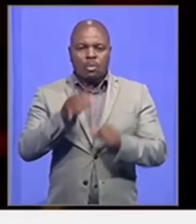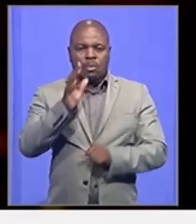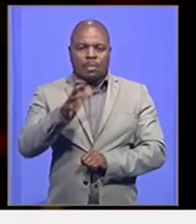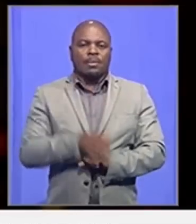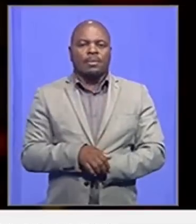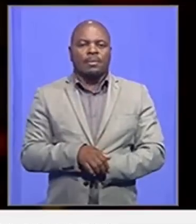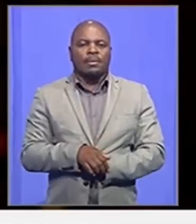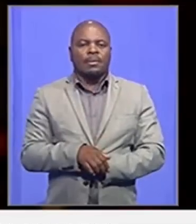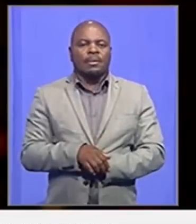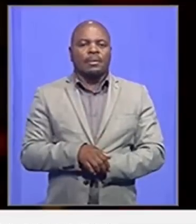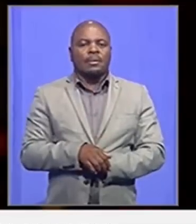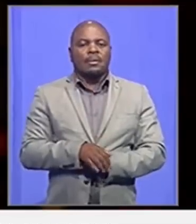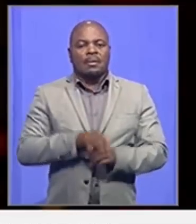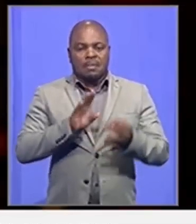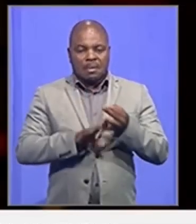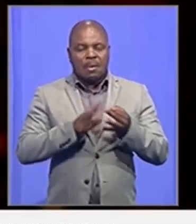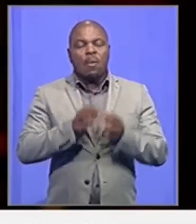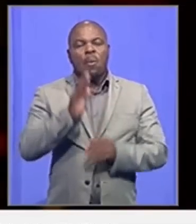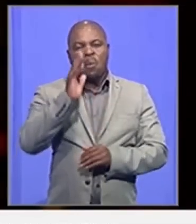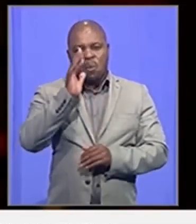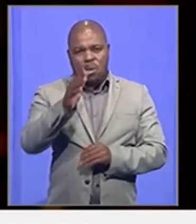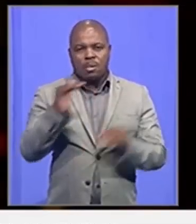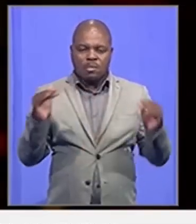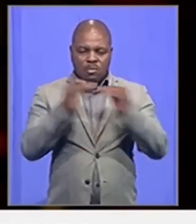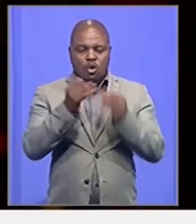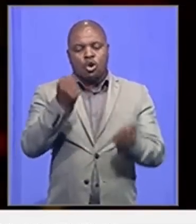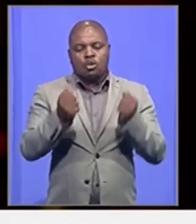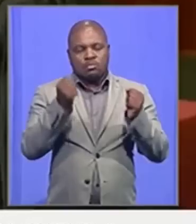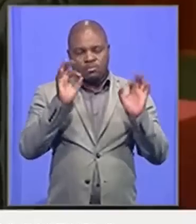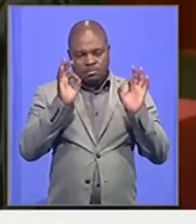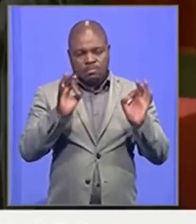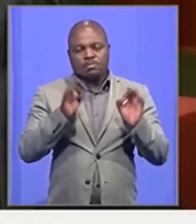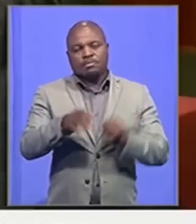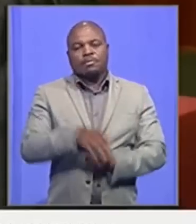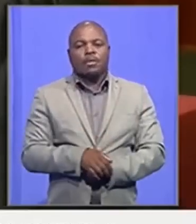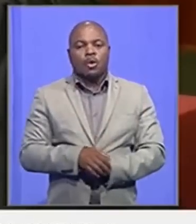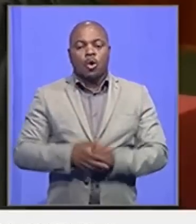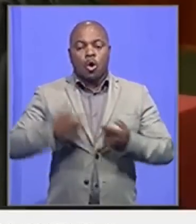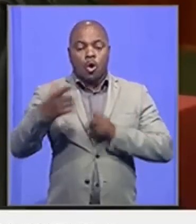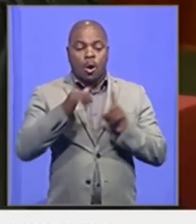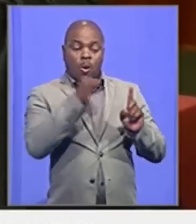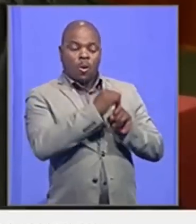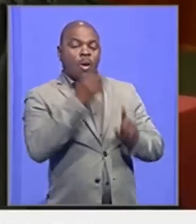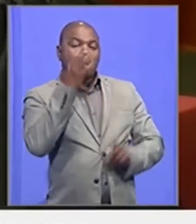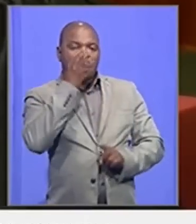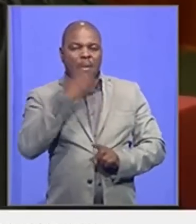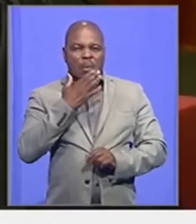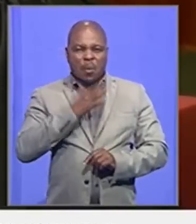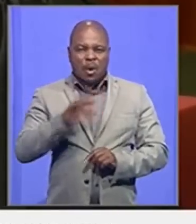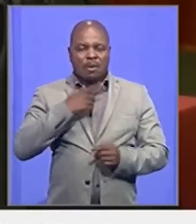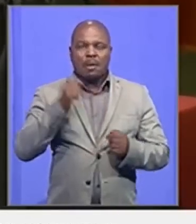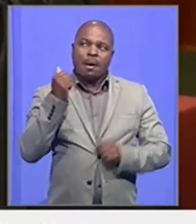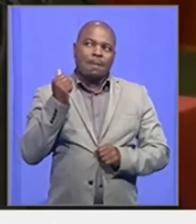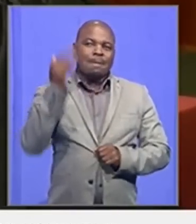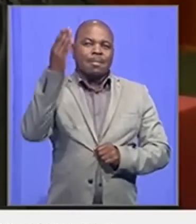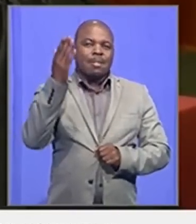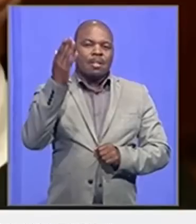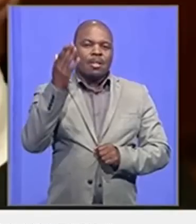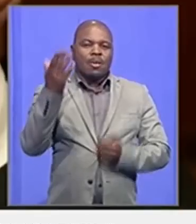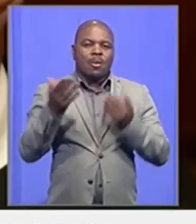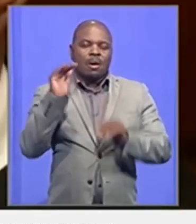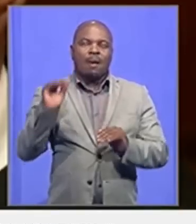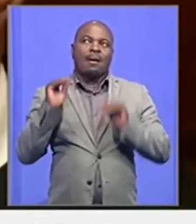think we will get justice at the end of the day. Baemedi ba ga makudumana ba re ba ikemiseditse go dira boikuelo kwa